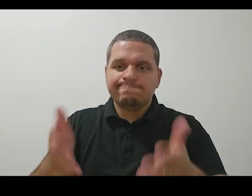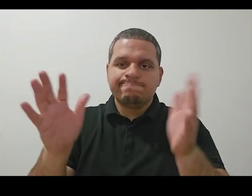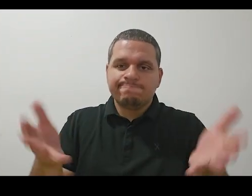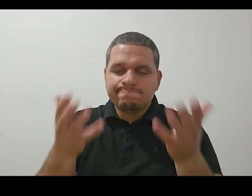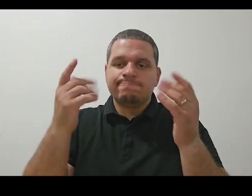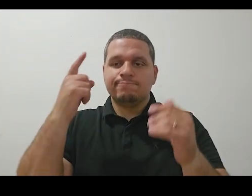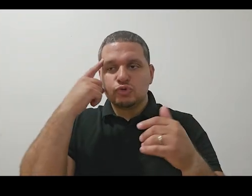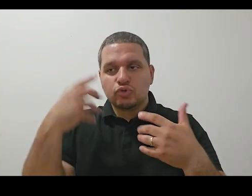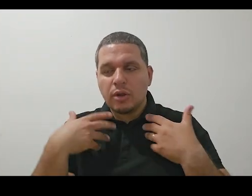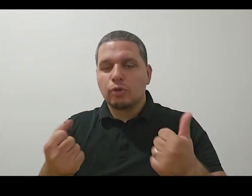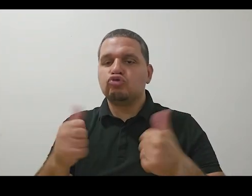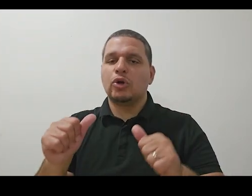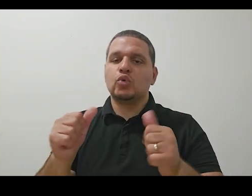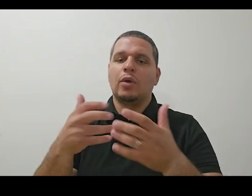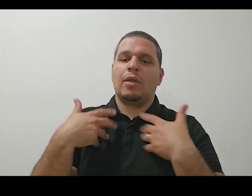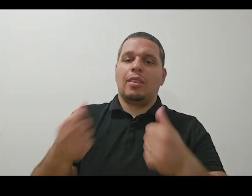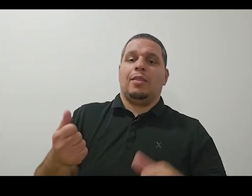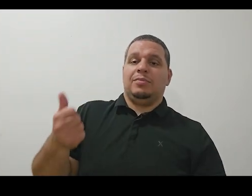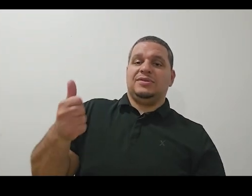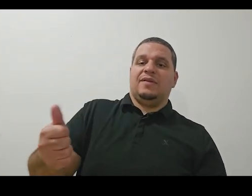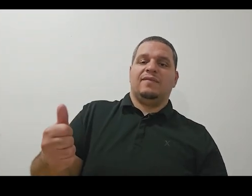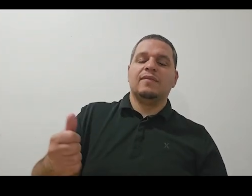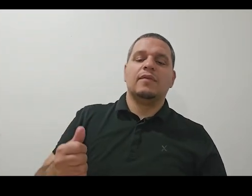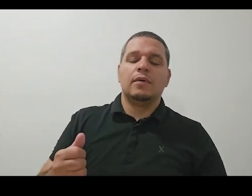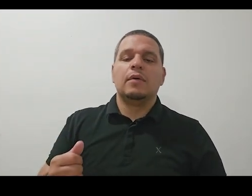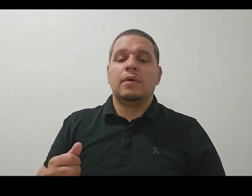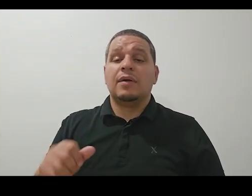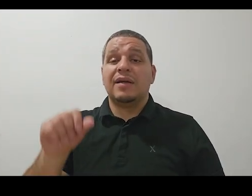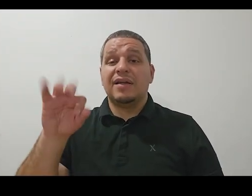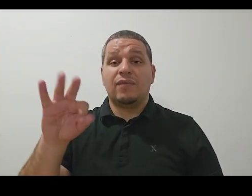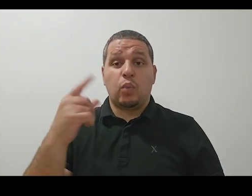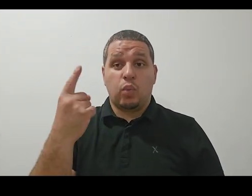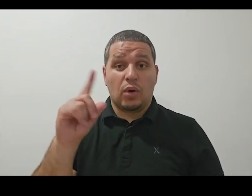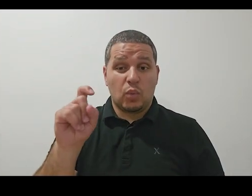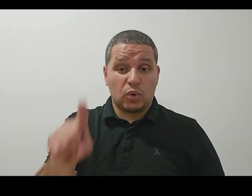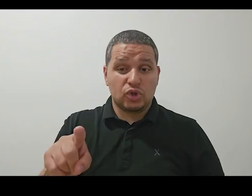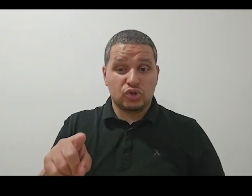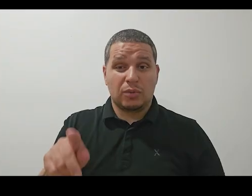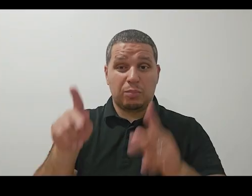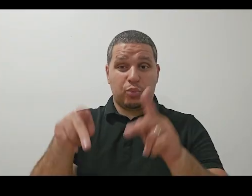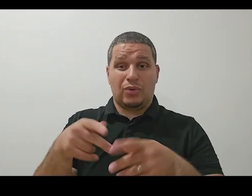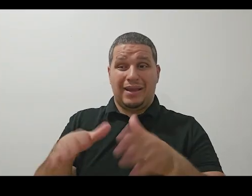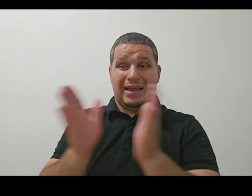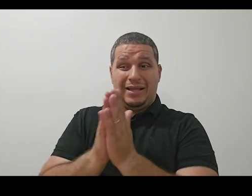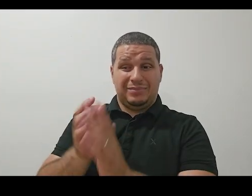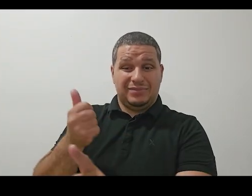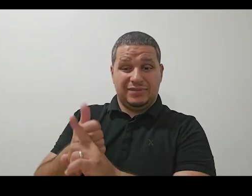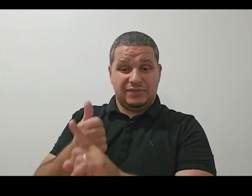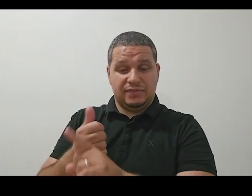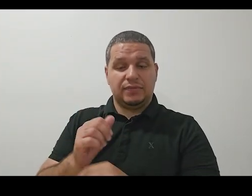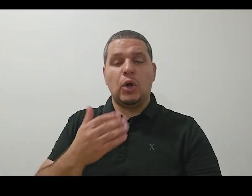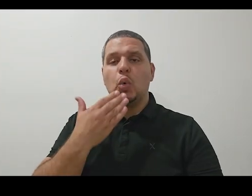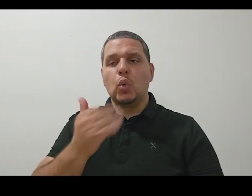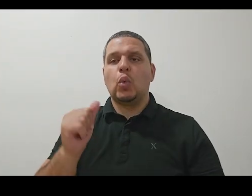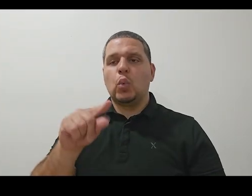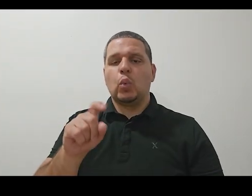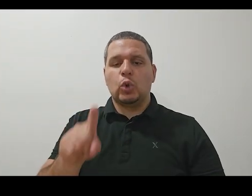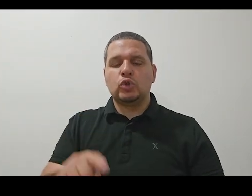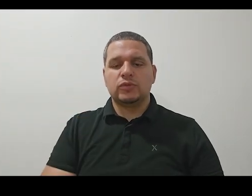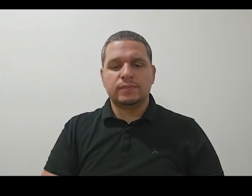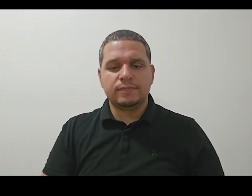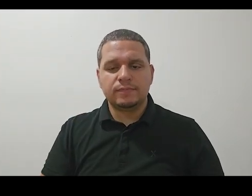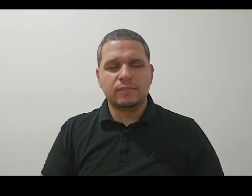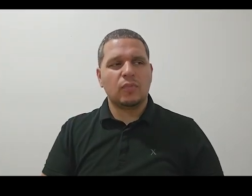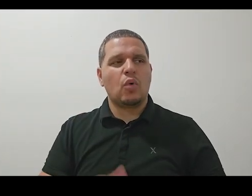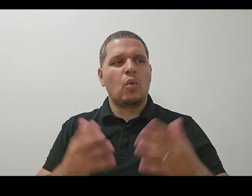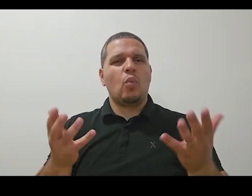to promote mental health or trying to heal themselves. I think if there's only one question a person can ask themselves, I feel a good question